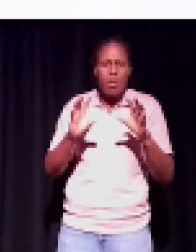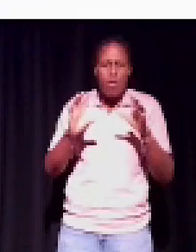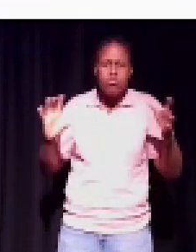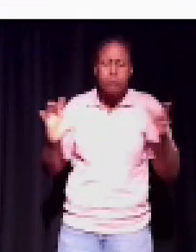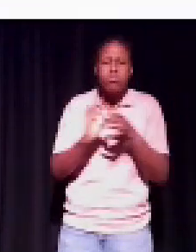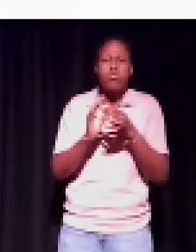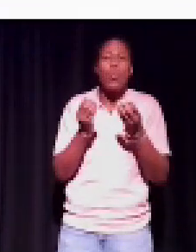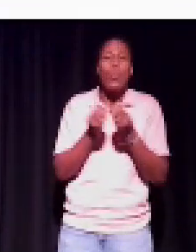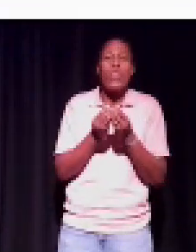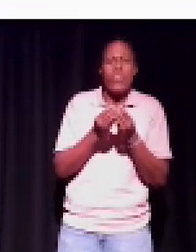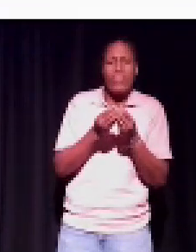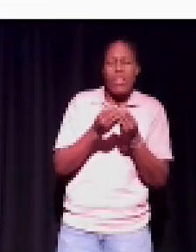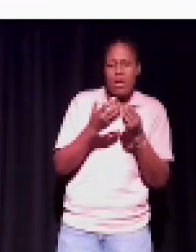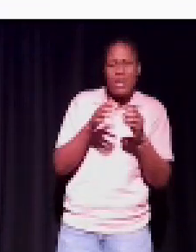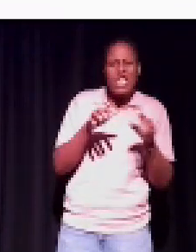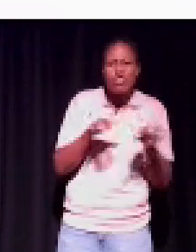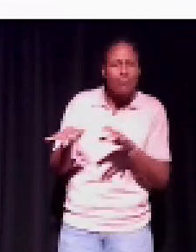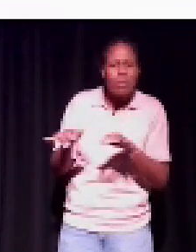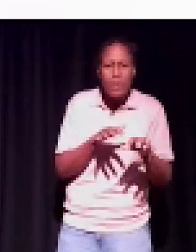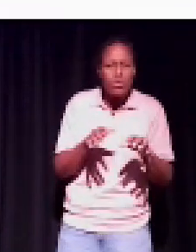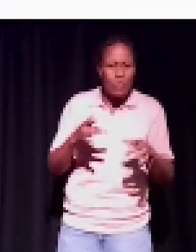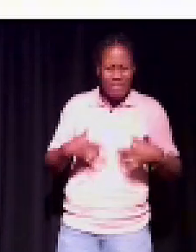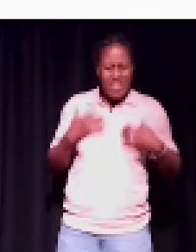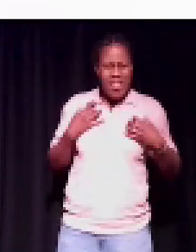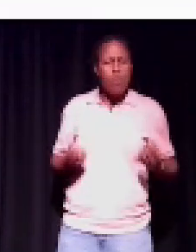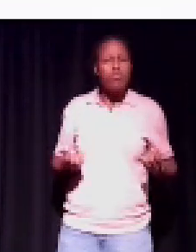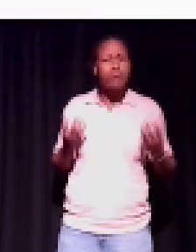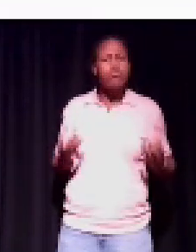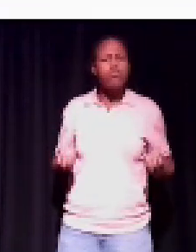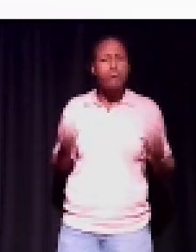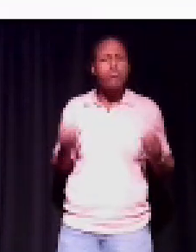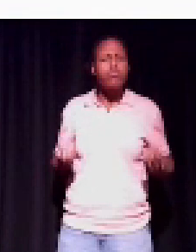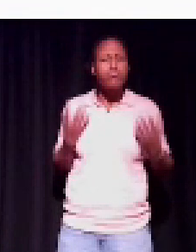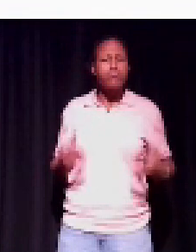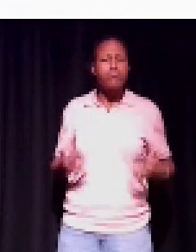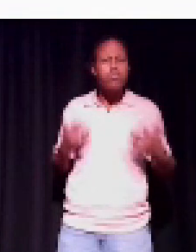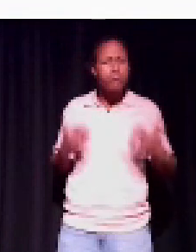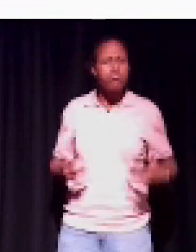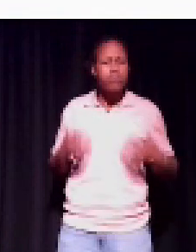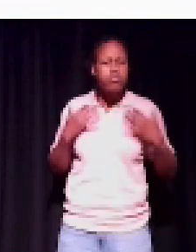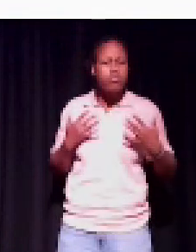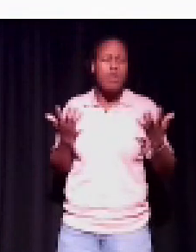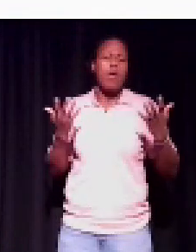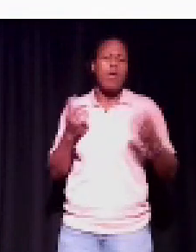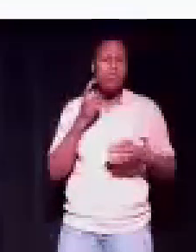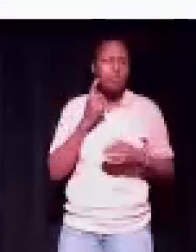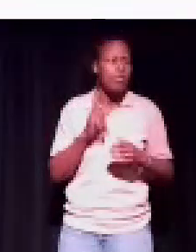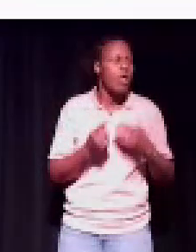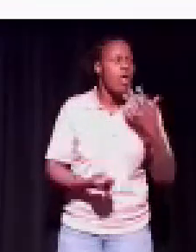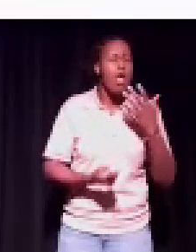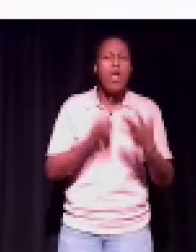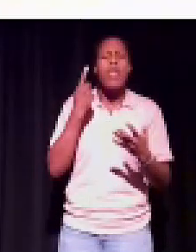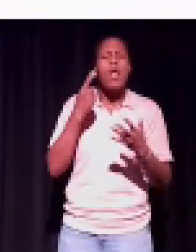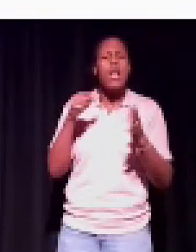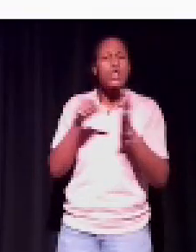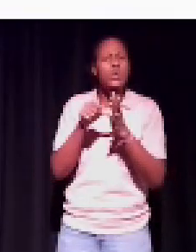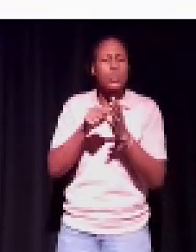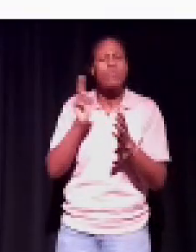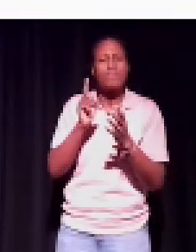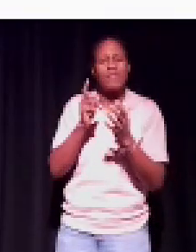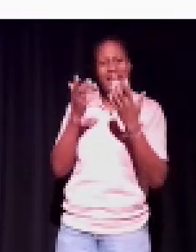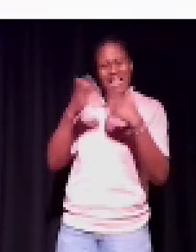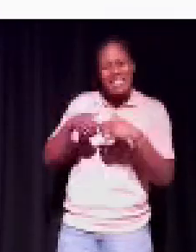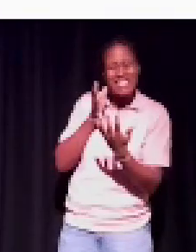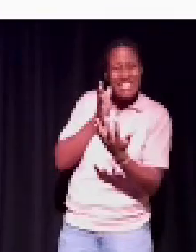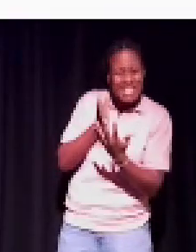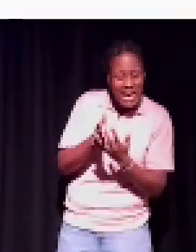the instrument playing. So that was a nice, easy win. But the other thing which came up quite a lot is that accessible tech and